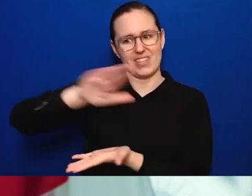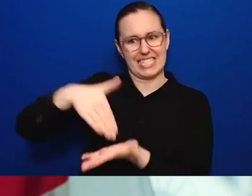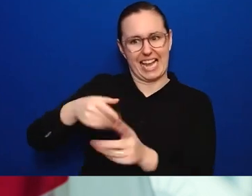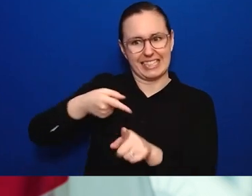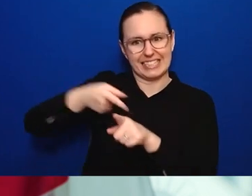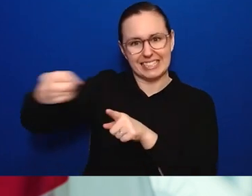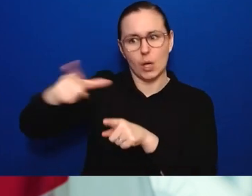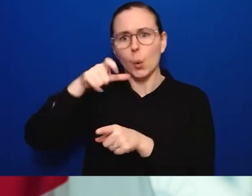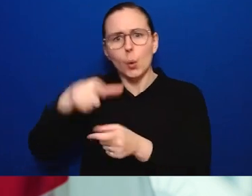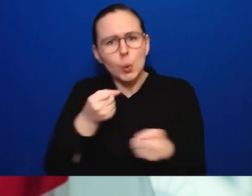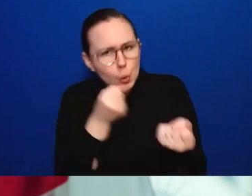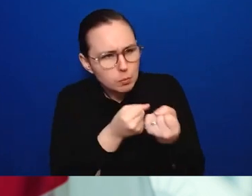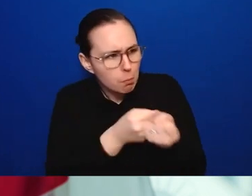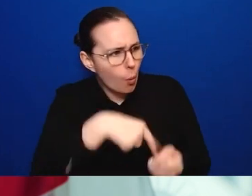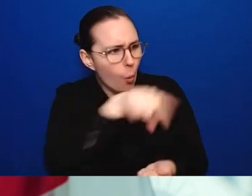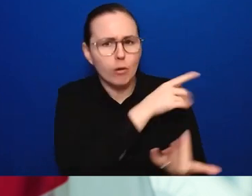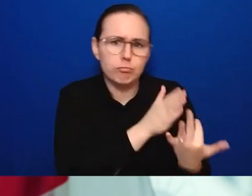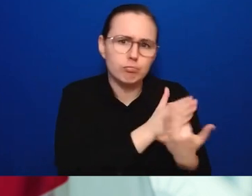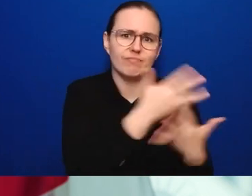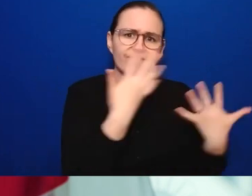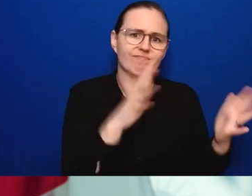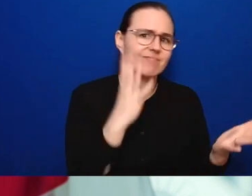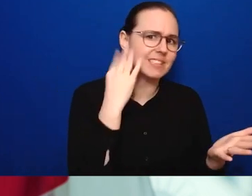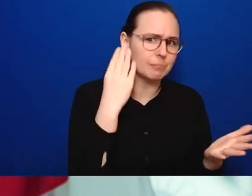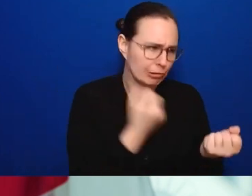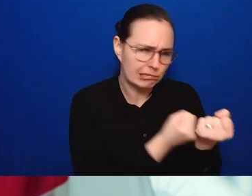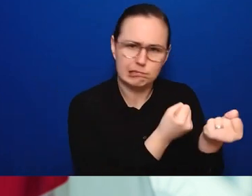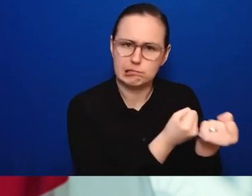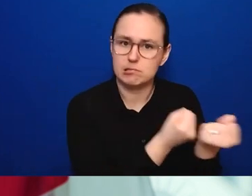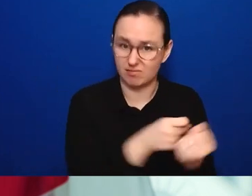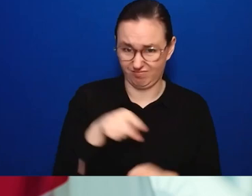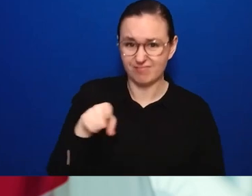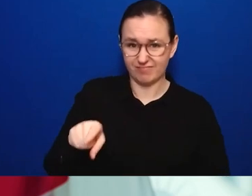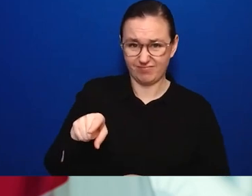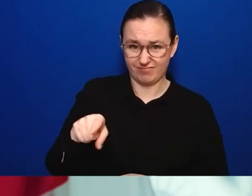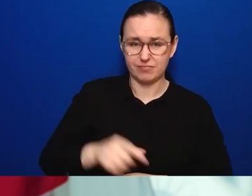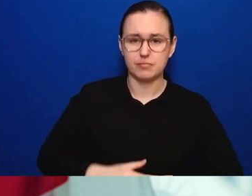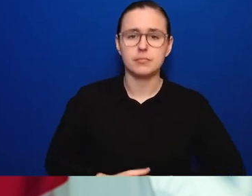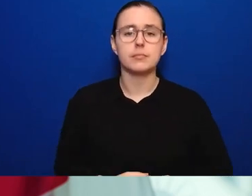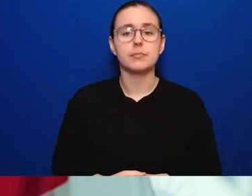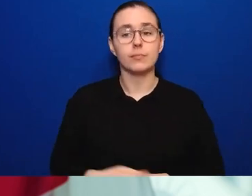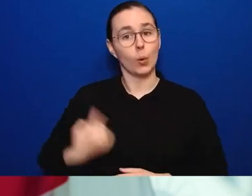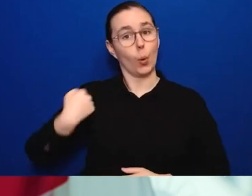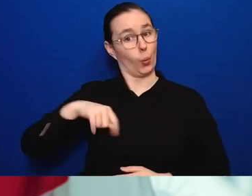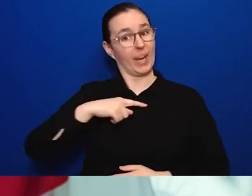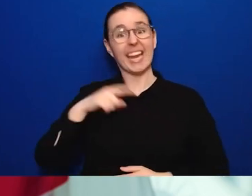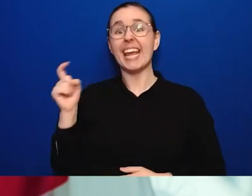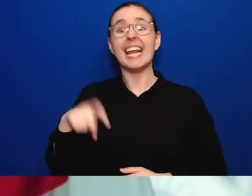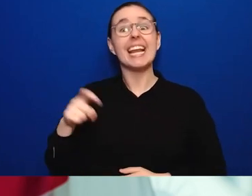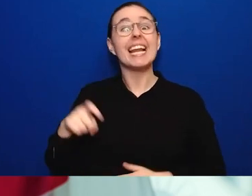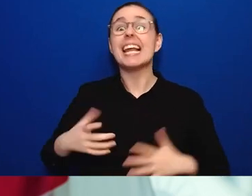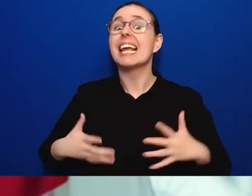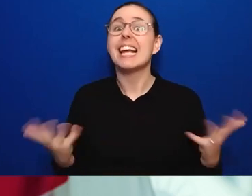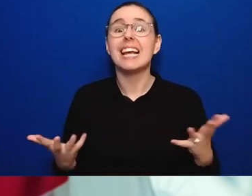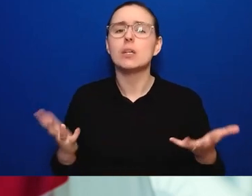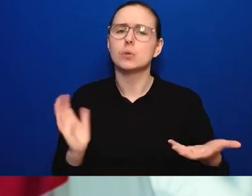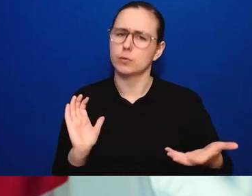of Indigenous communities and organizations that we can make the journey towards lasting